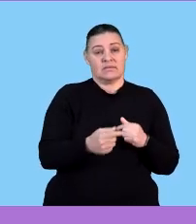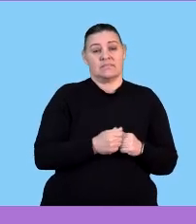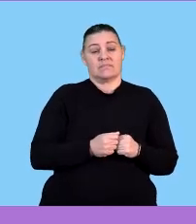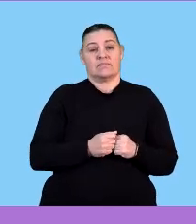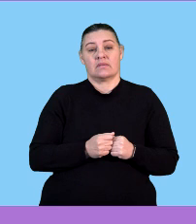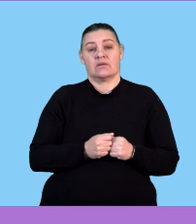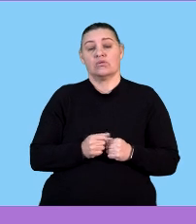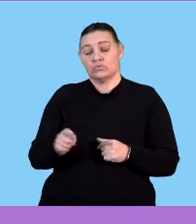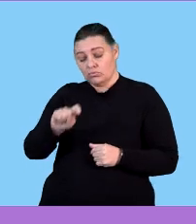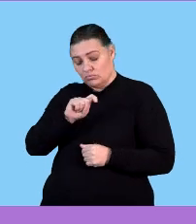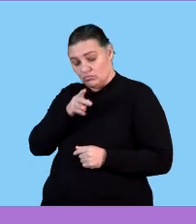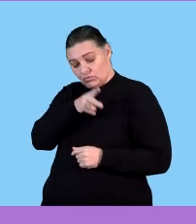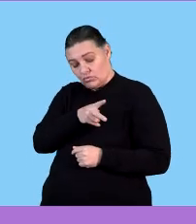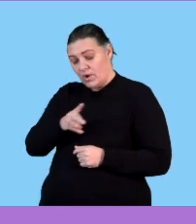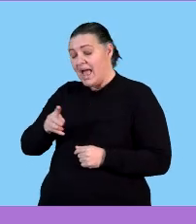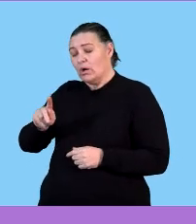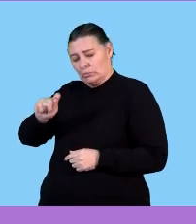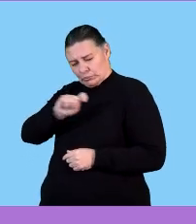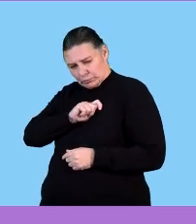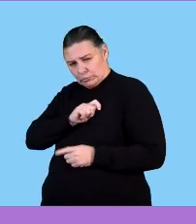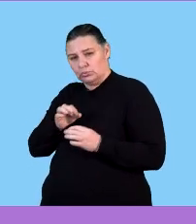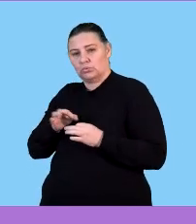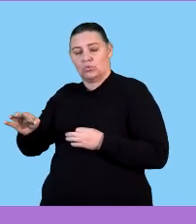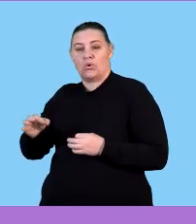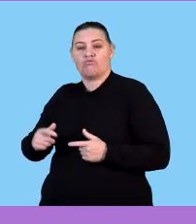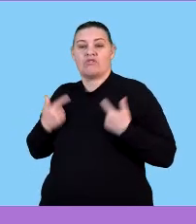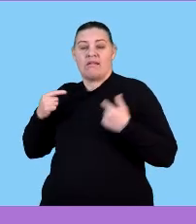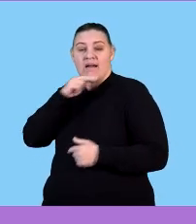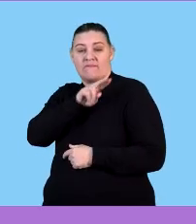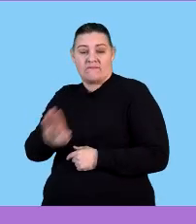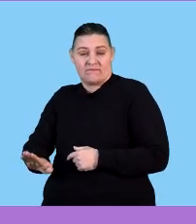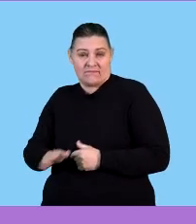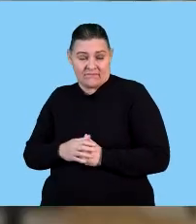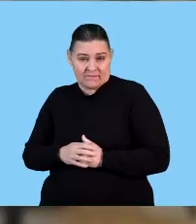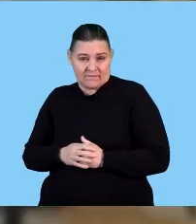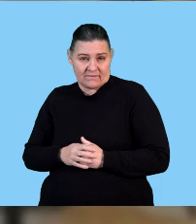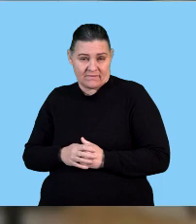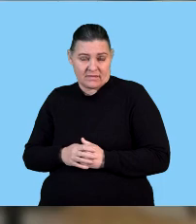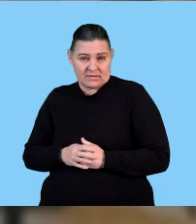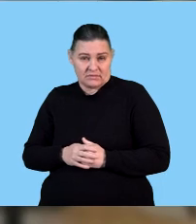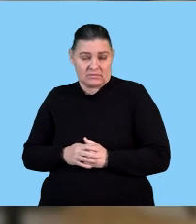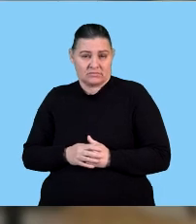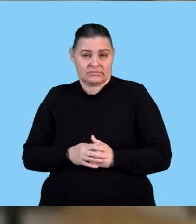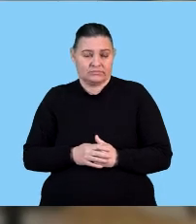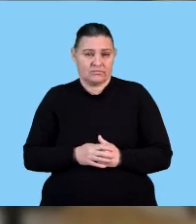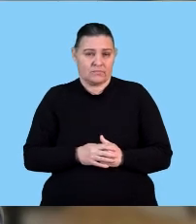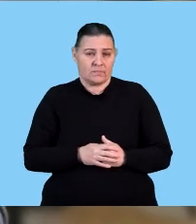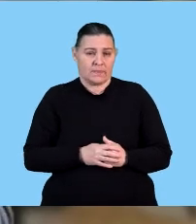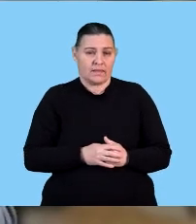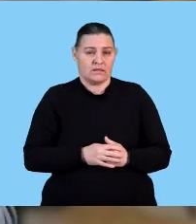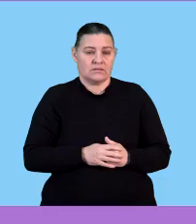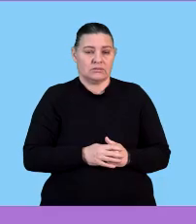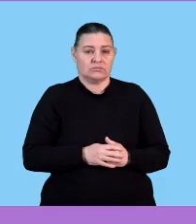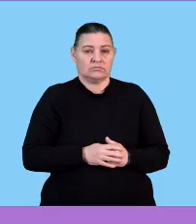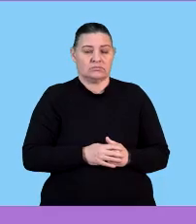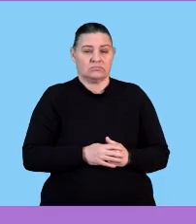the left to actual distance or distance in reality, how you talk about it, on the right-hand side. And the two